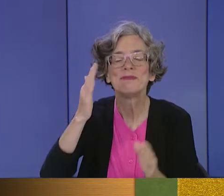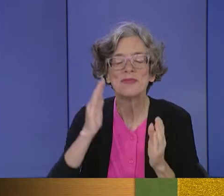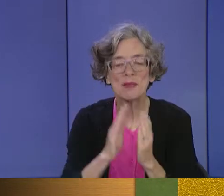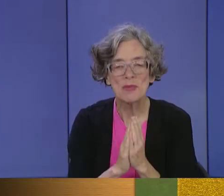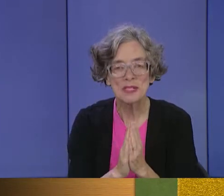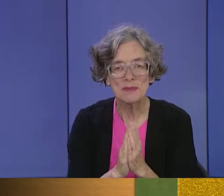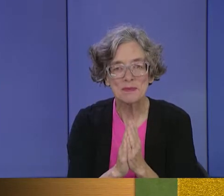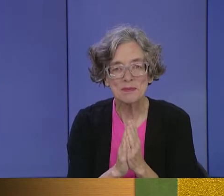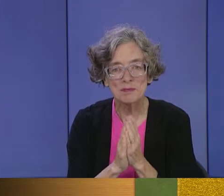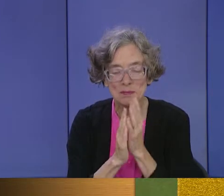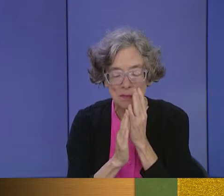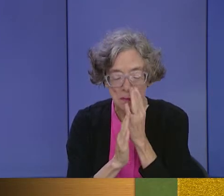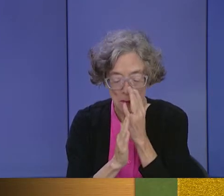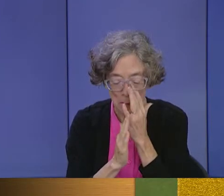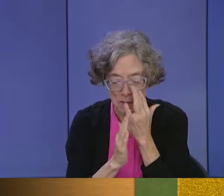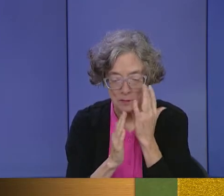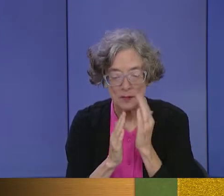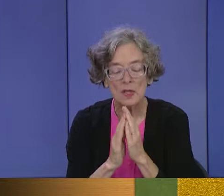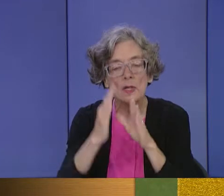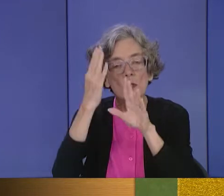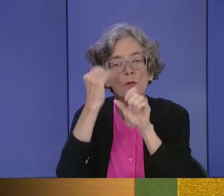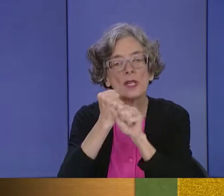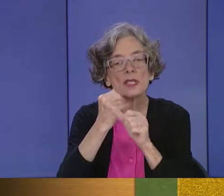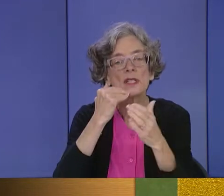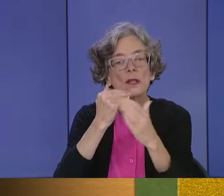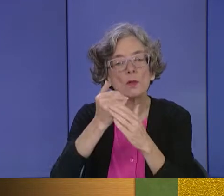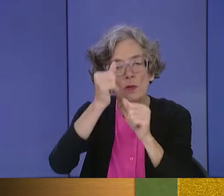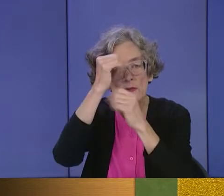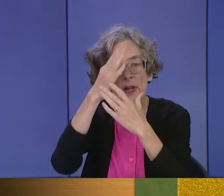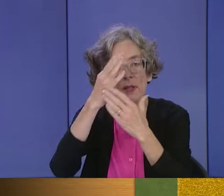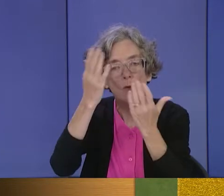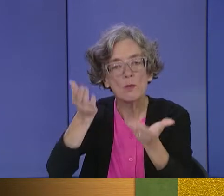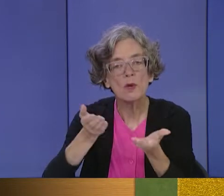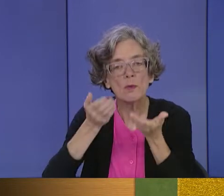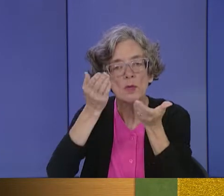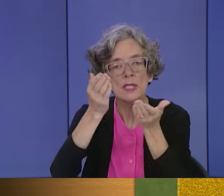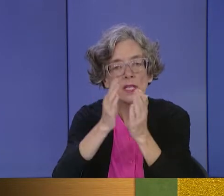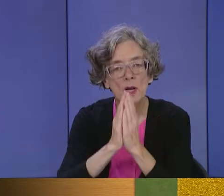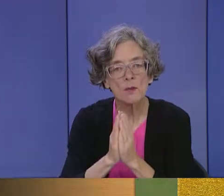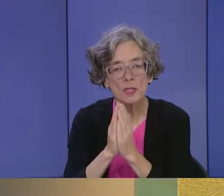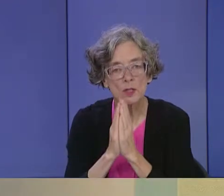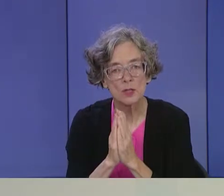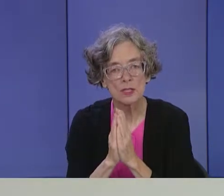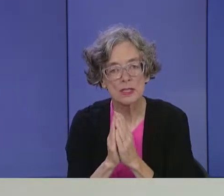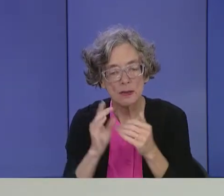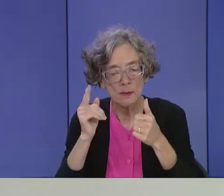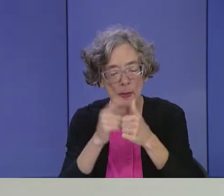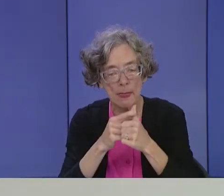Amen. Trusting in the goodness of our Father, we now present to him our prayers of petition.